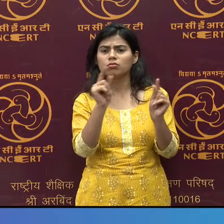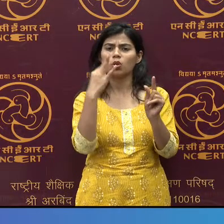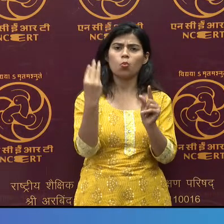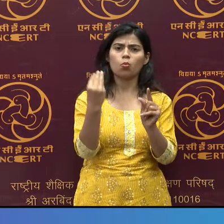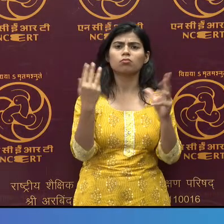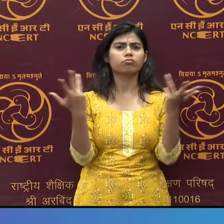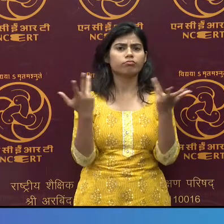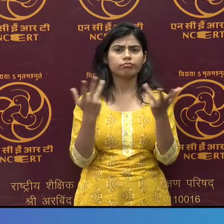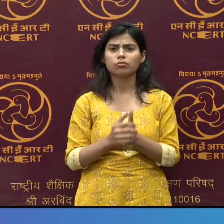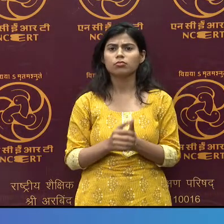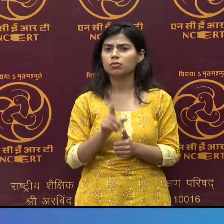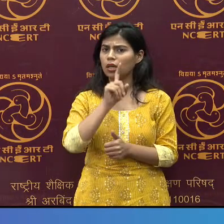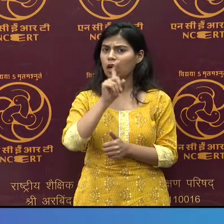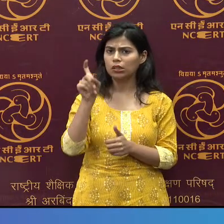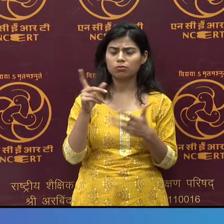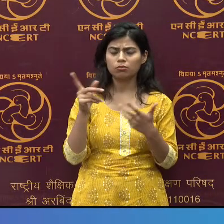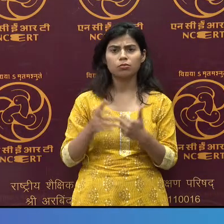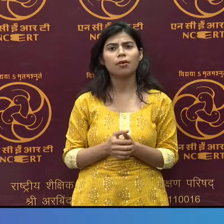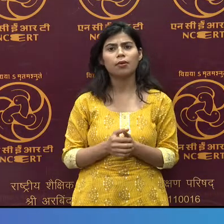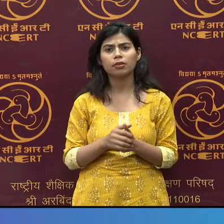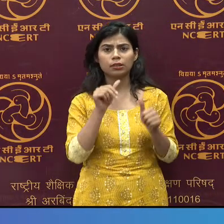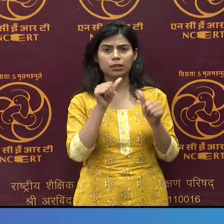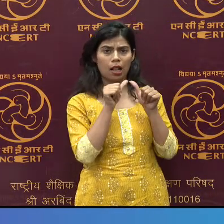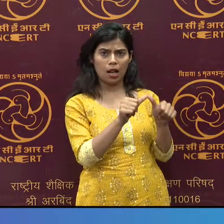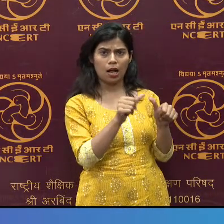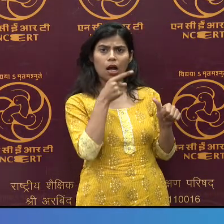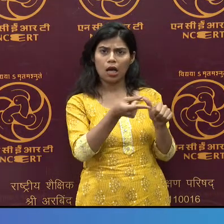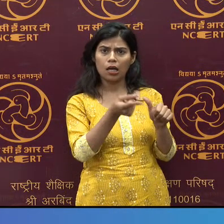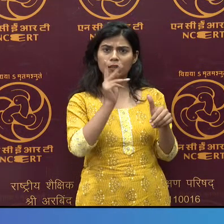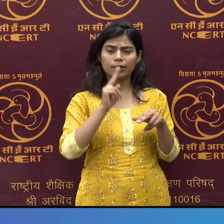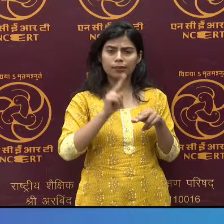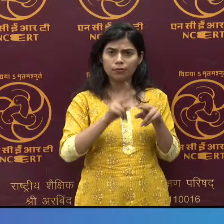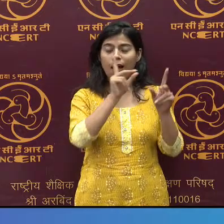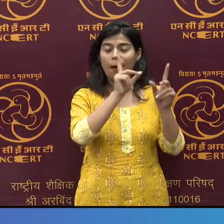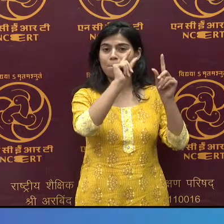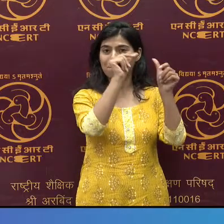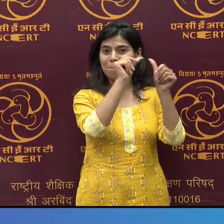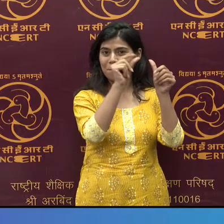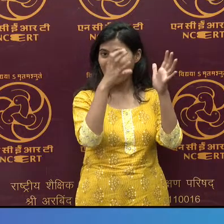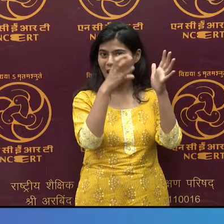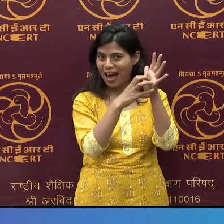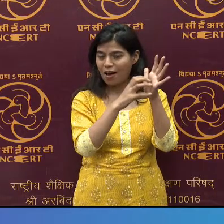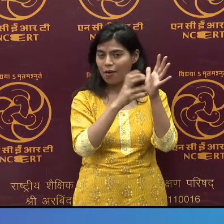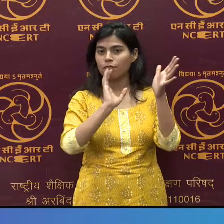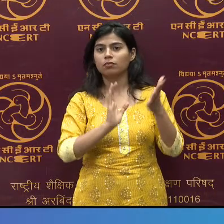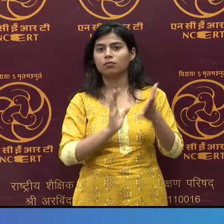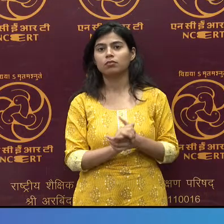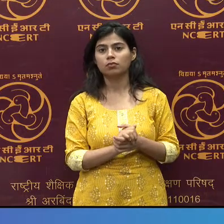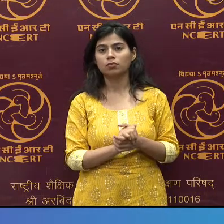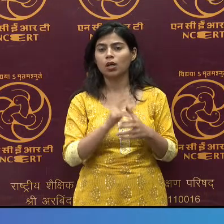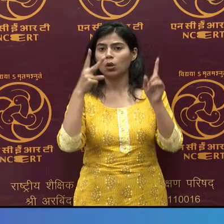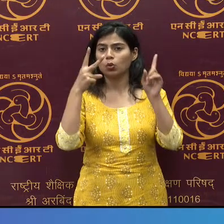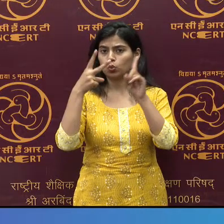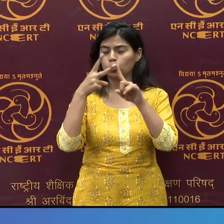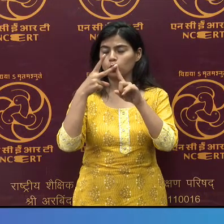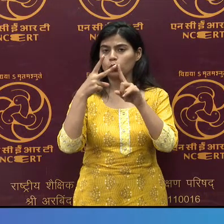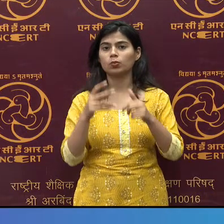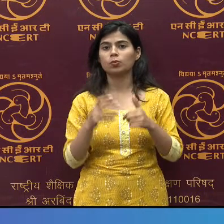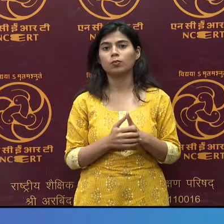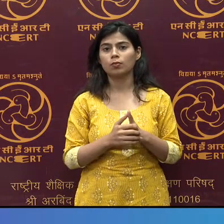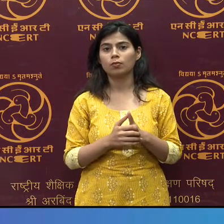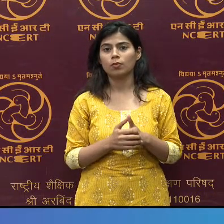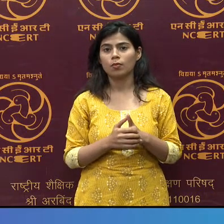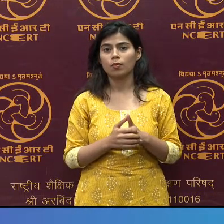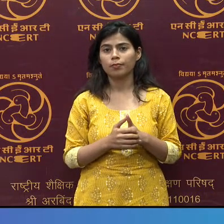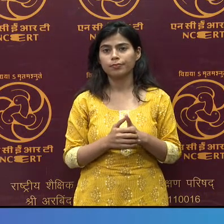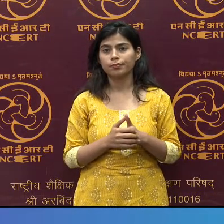point, Neha. So, when we move to the next paragraph, which is now our paragraph 2, what